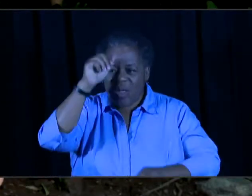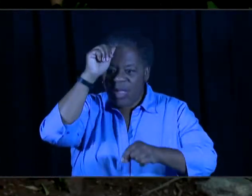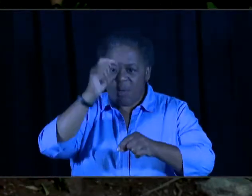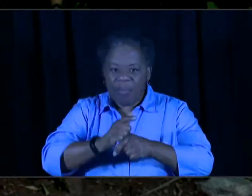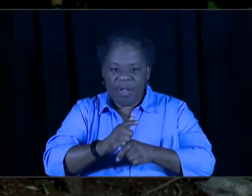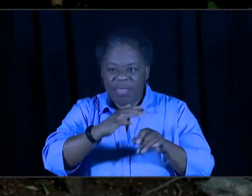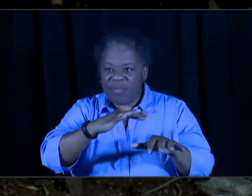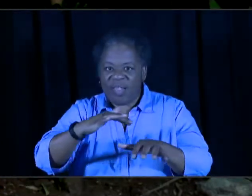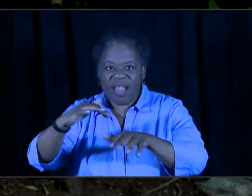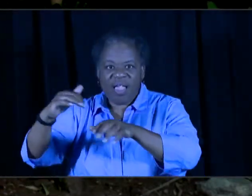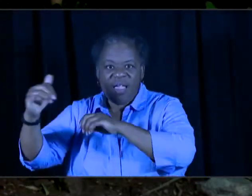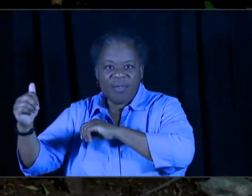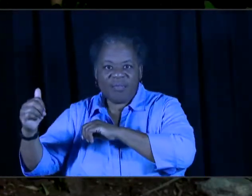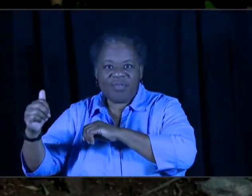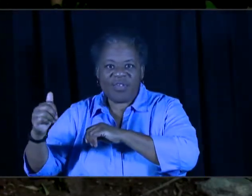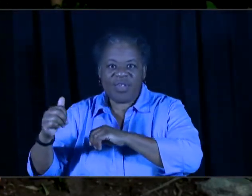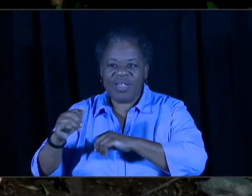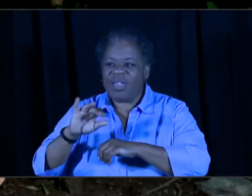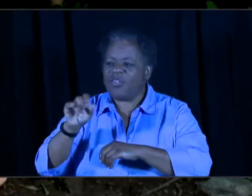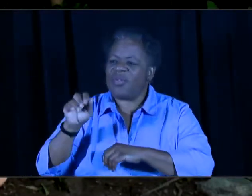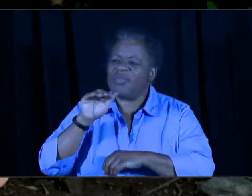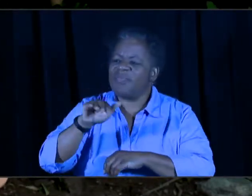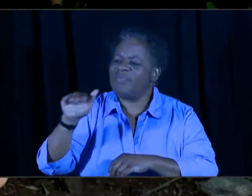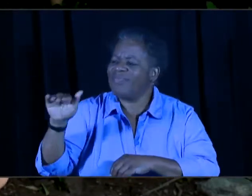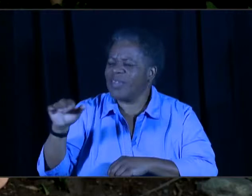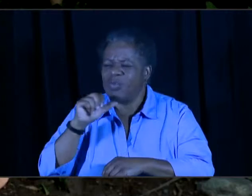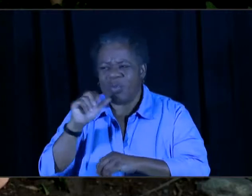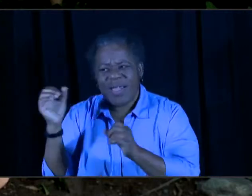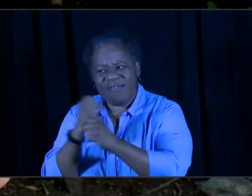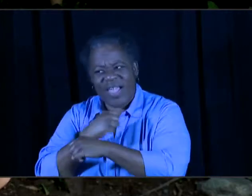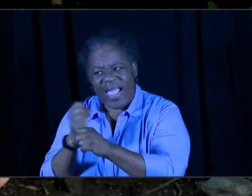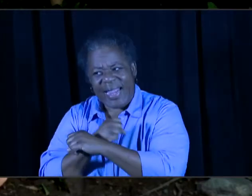Canaan, Joseph said, "Don't fight on the way, okay?"